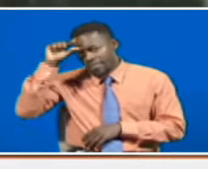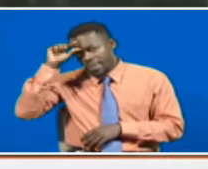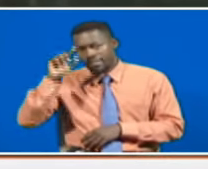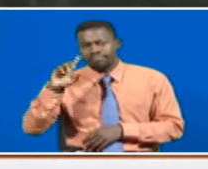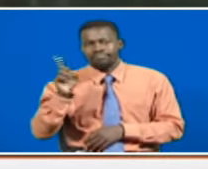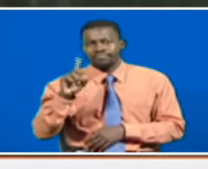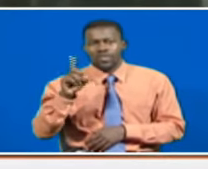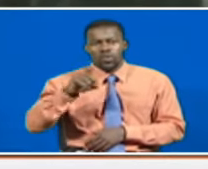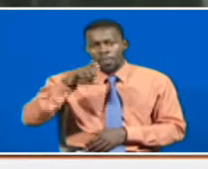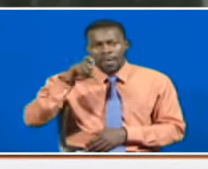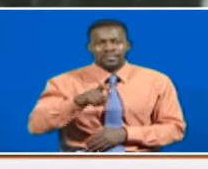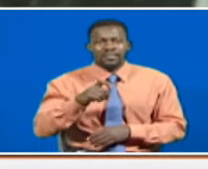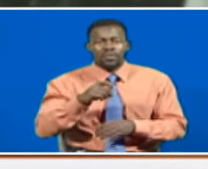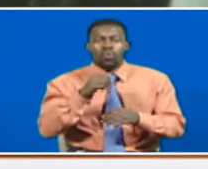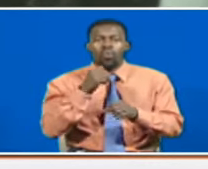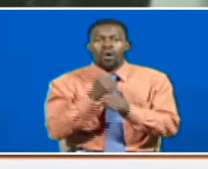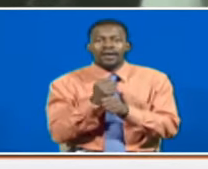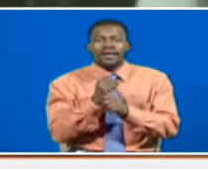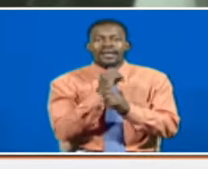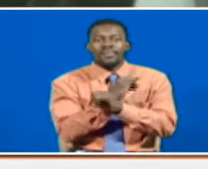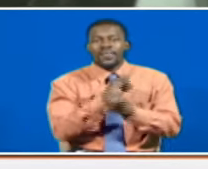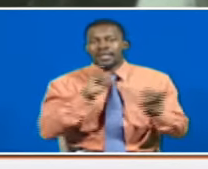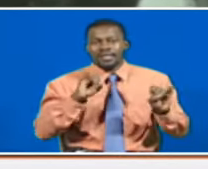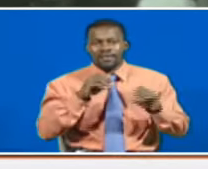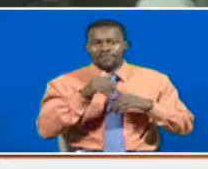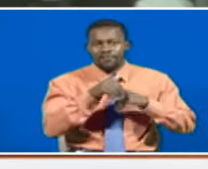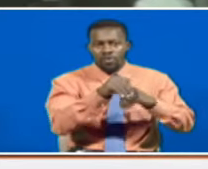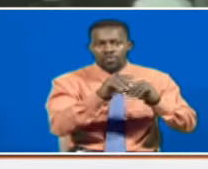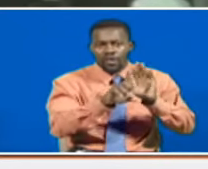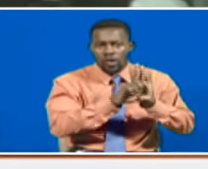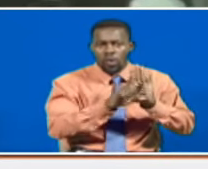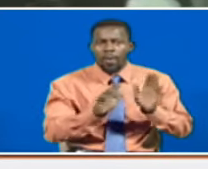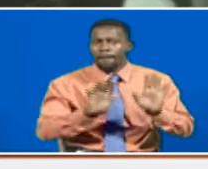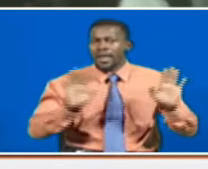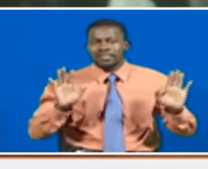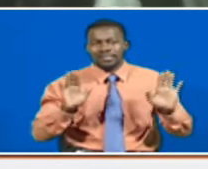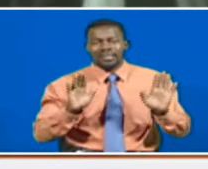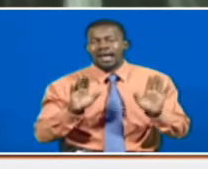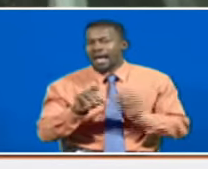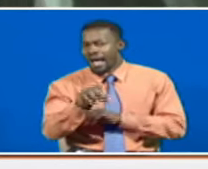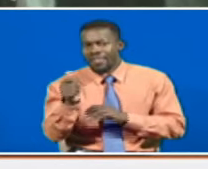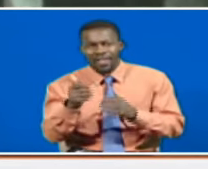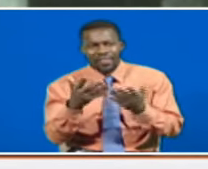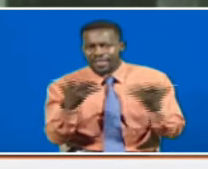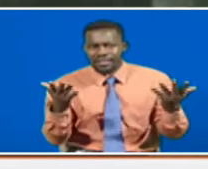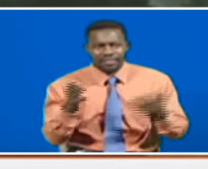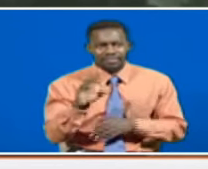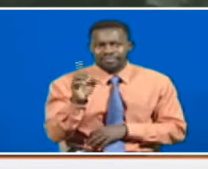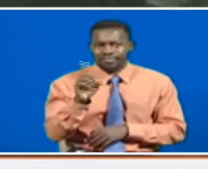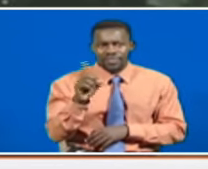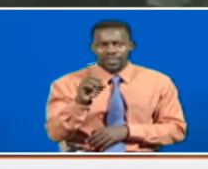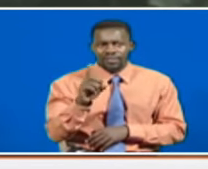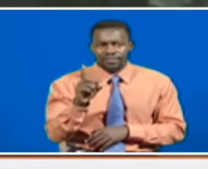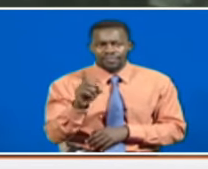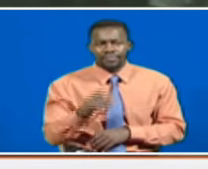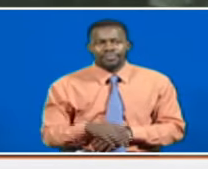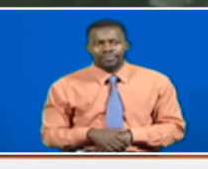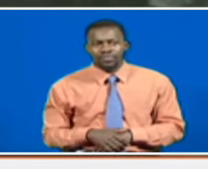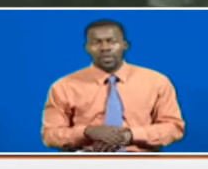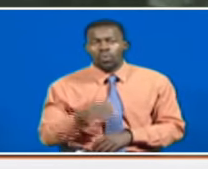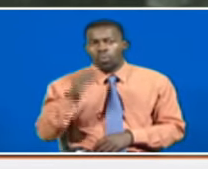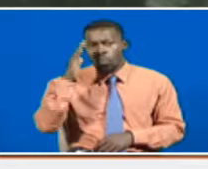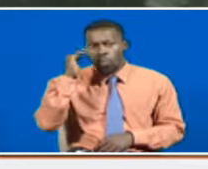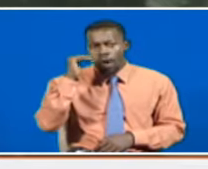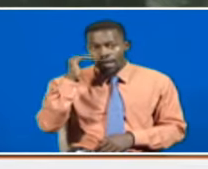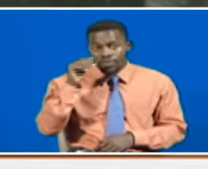only weapon or armor should be the law, not other, as I say, irrelevant or political considerations, because